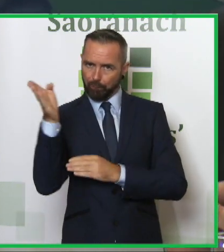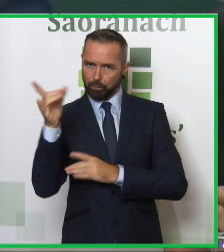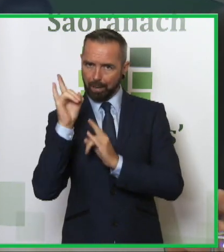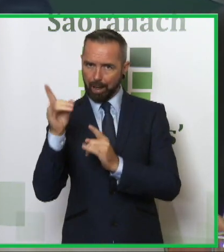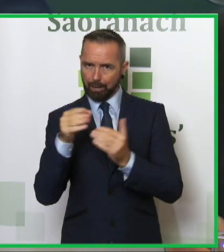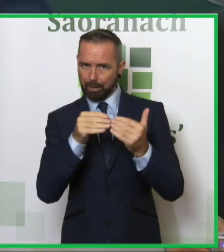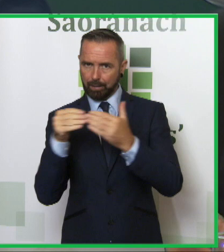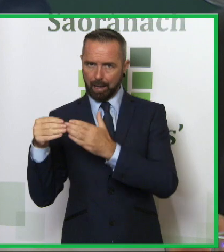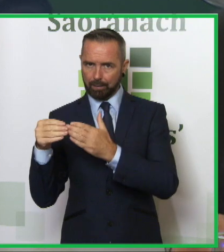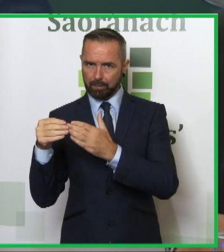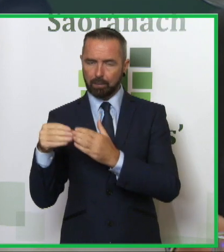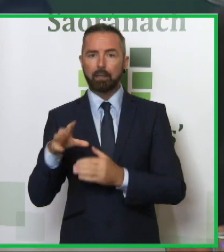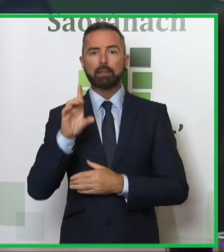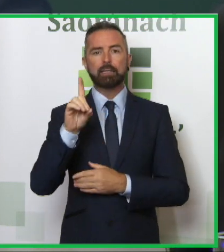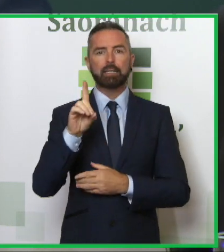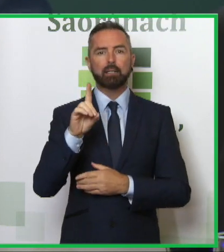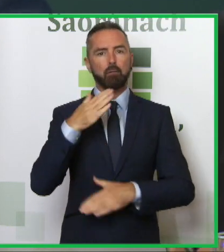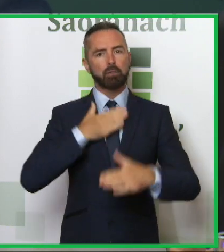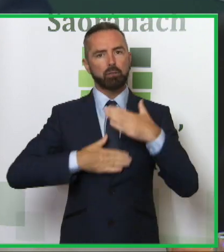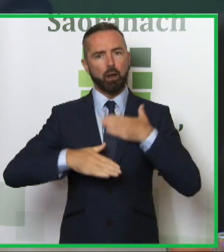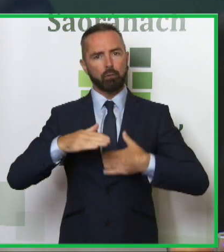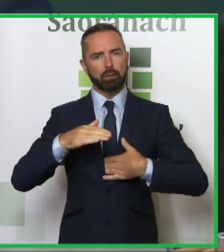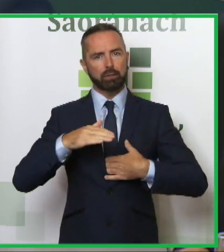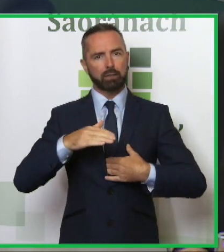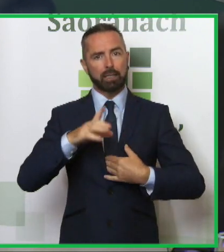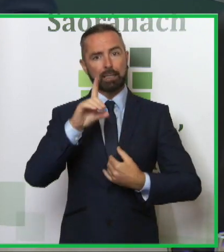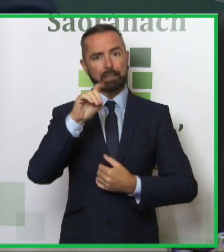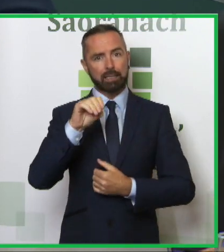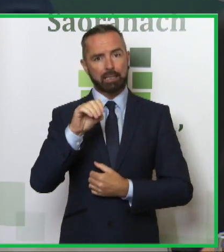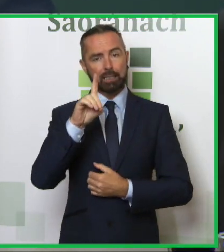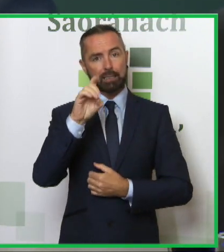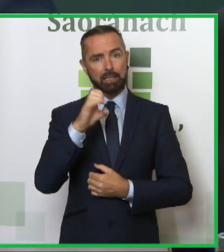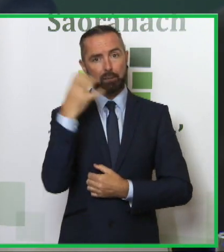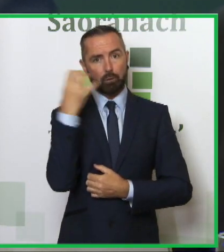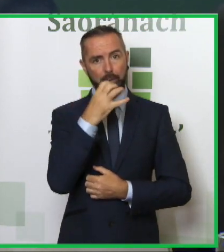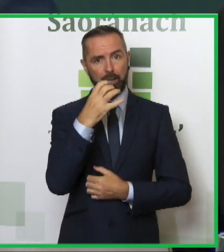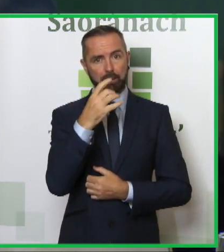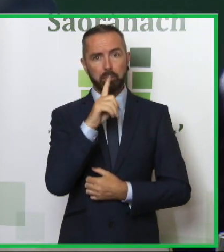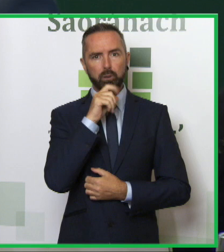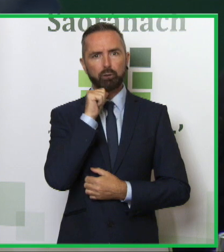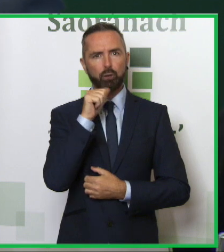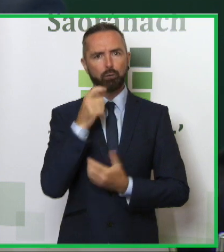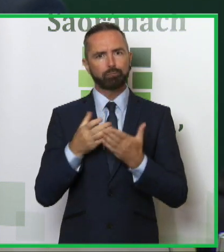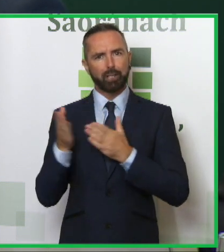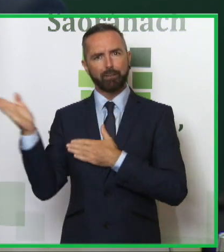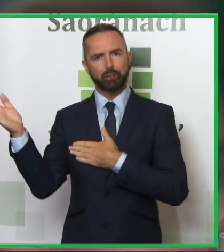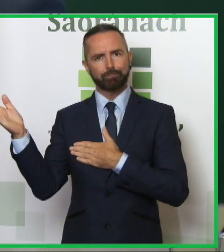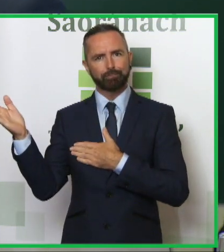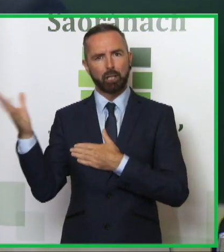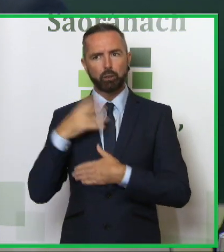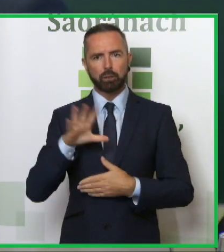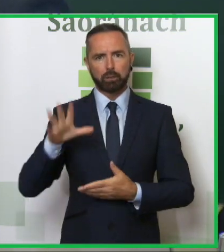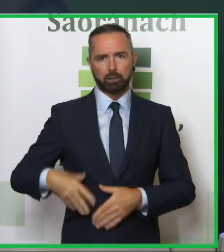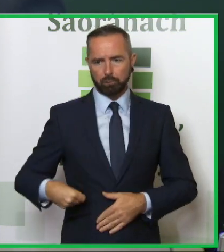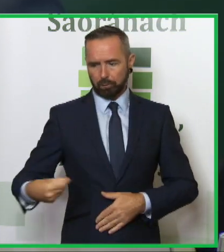it as a tolerance model that doesn't have any significant implications other than the drugs found are confiscated, and that's the end of the